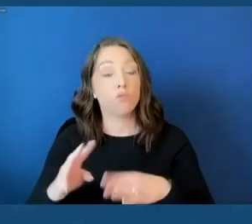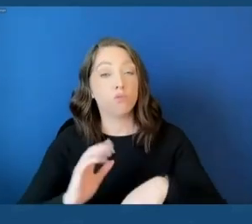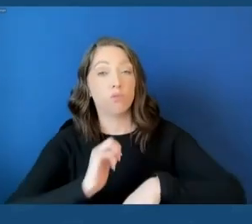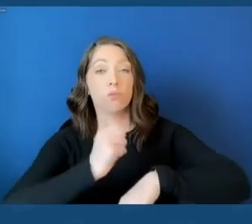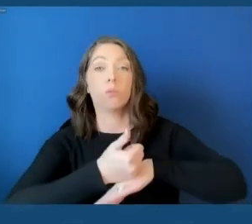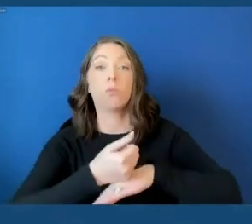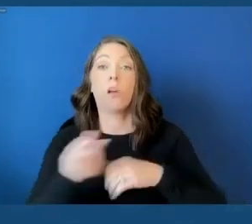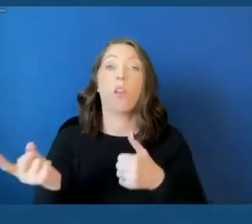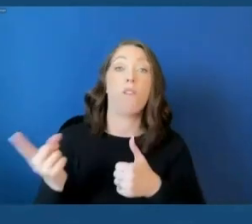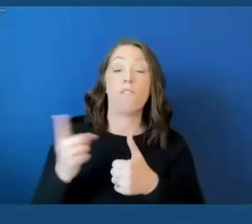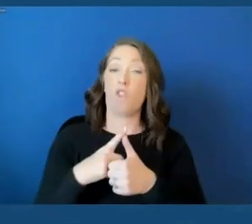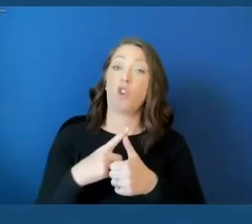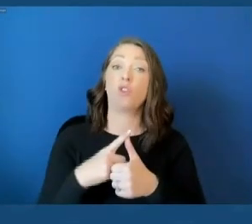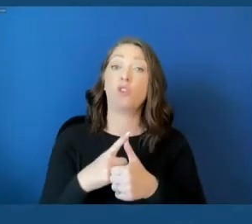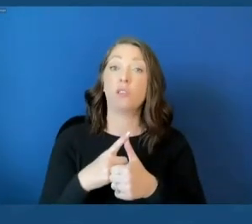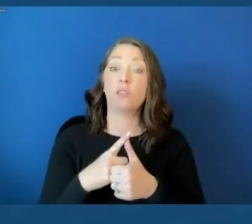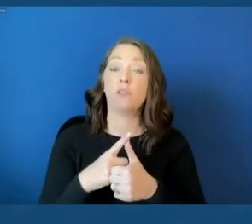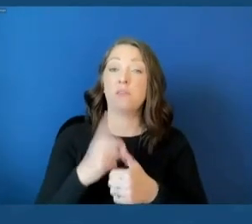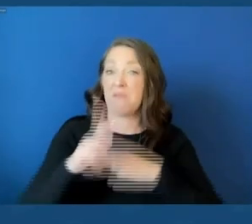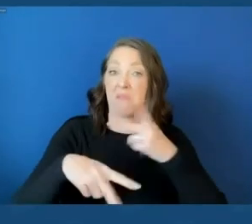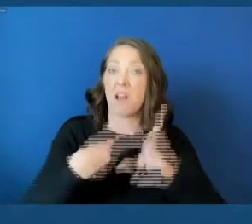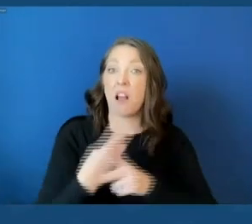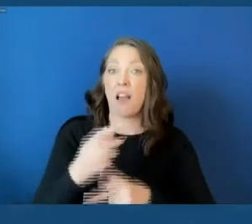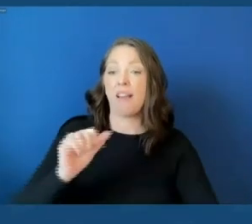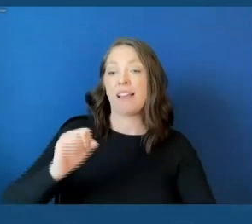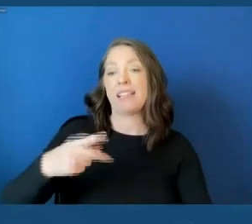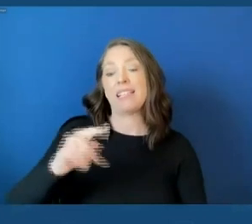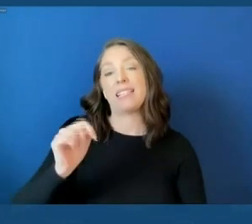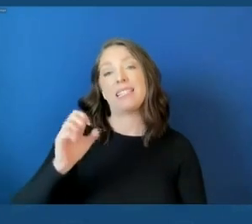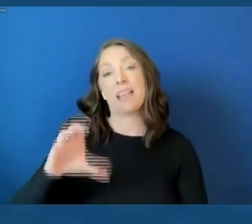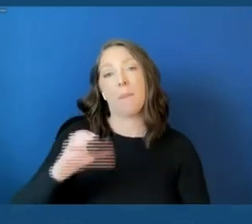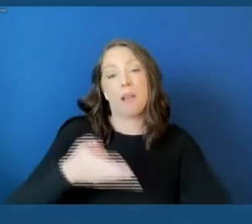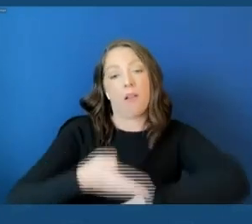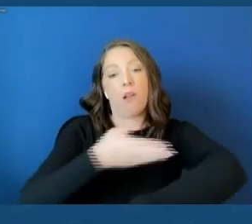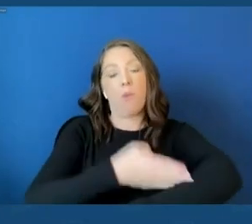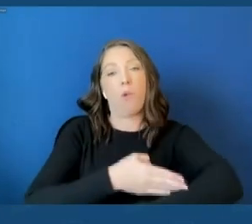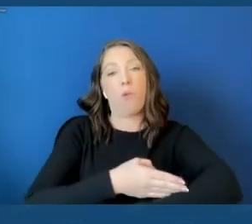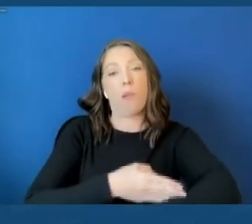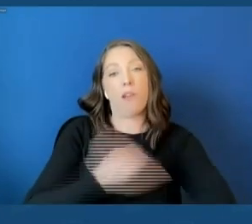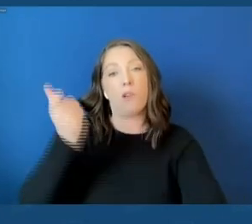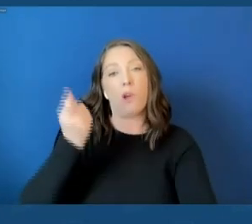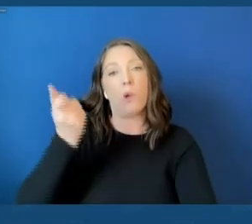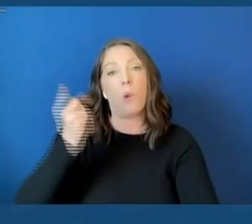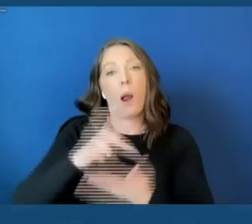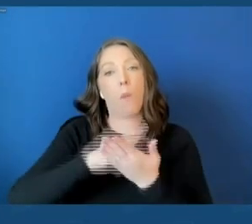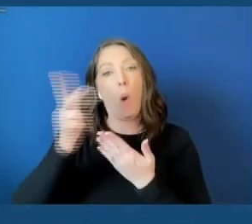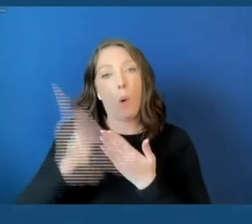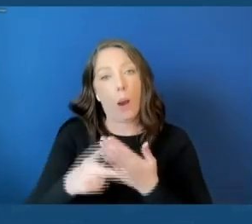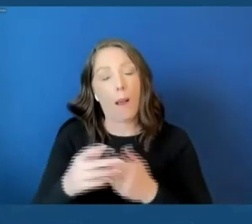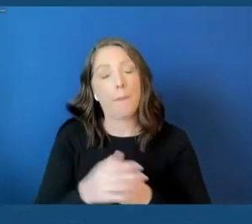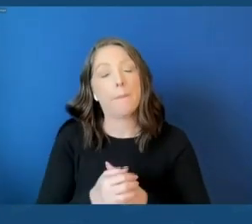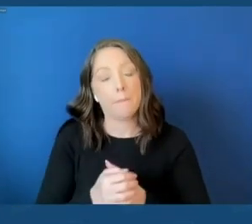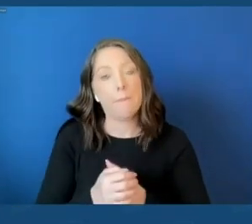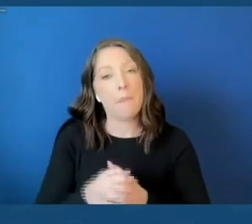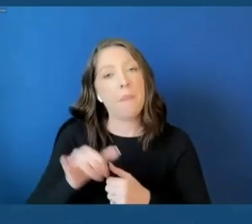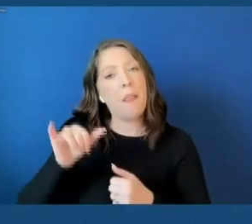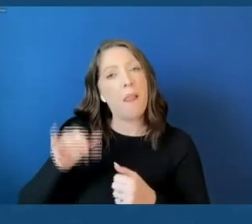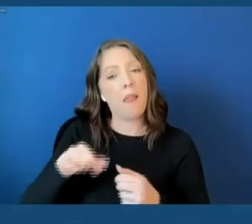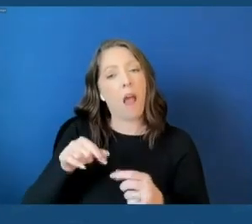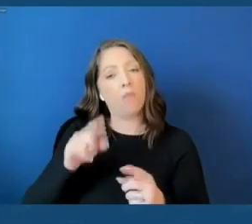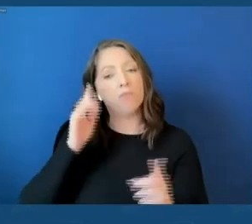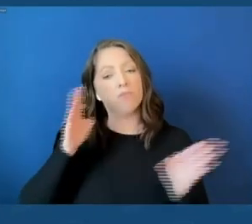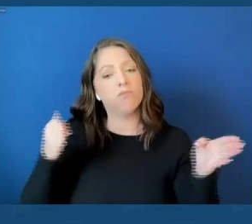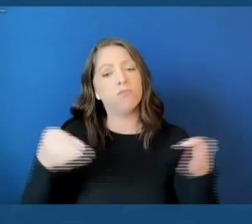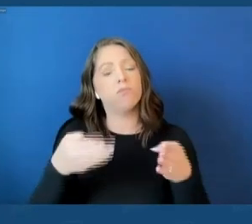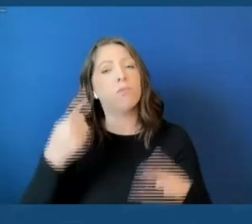kind septic improvement grant program, first of its kind in the state, that is designed to help homeowners